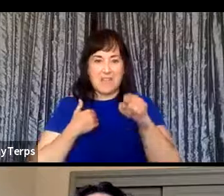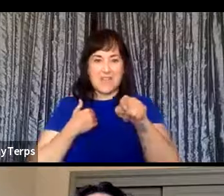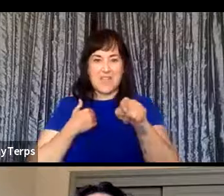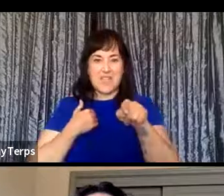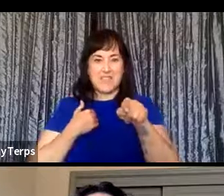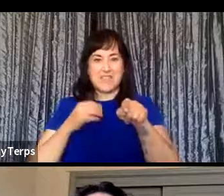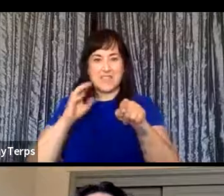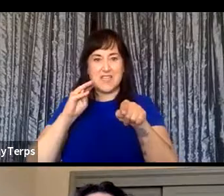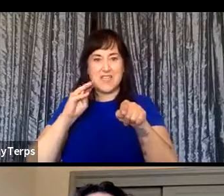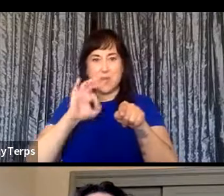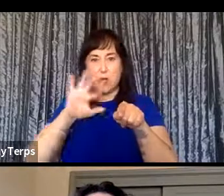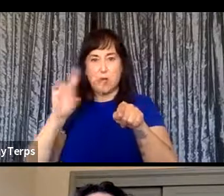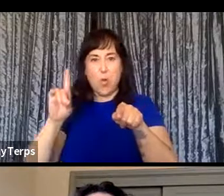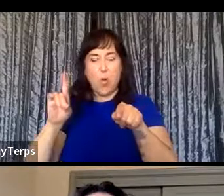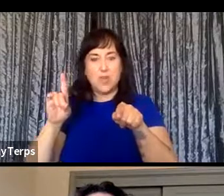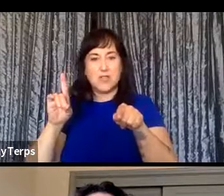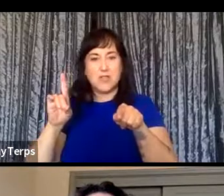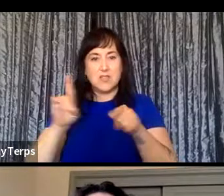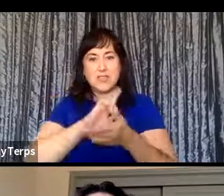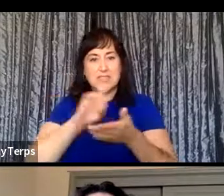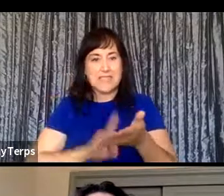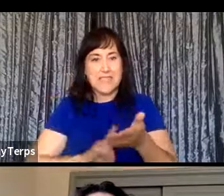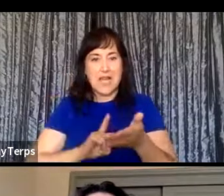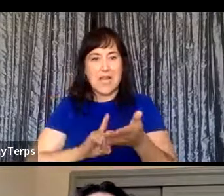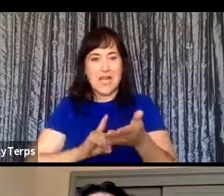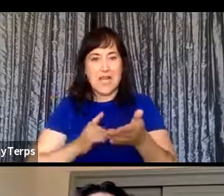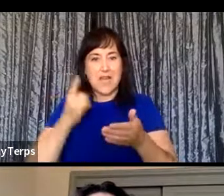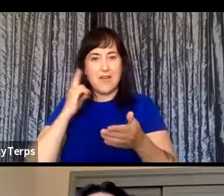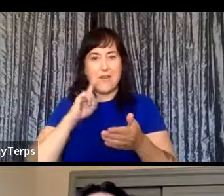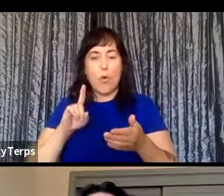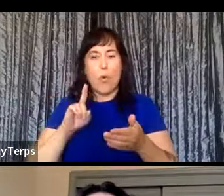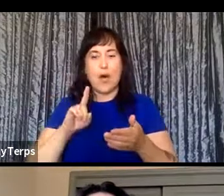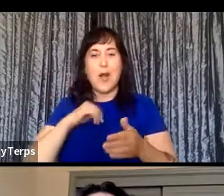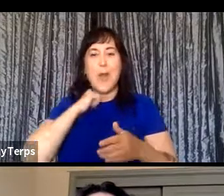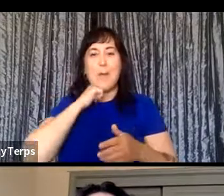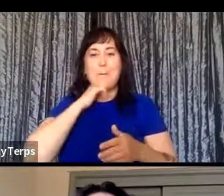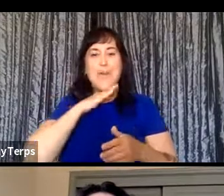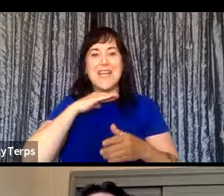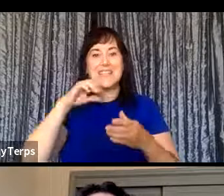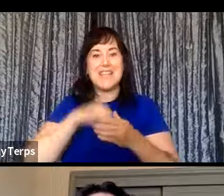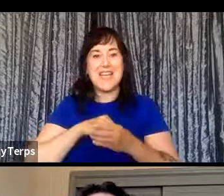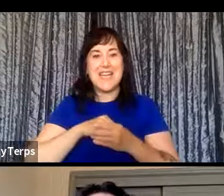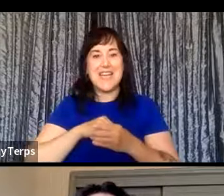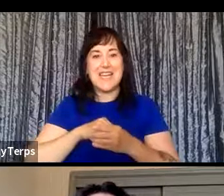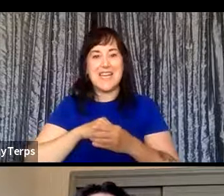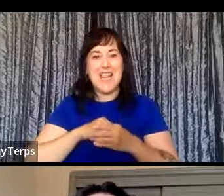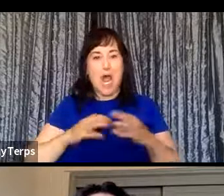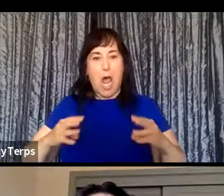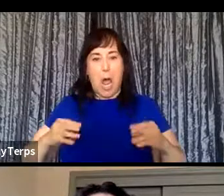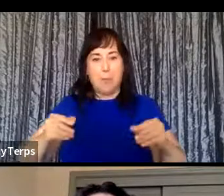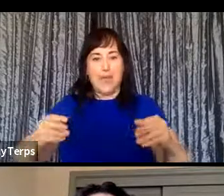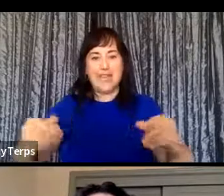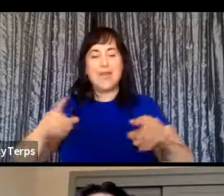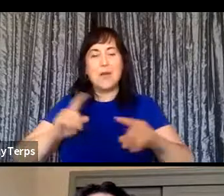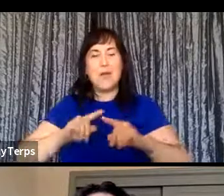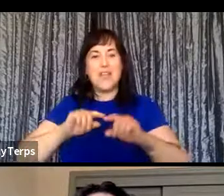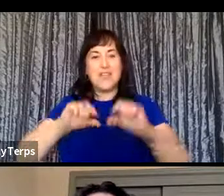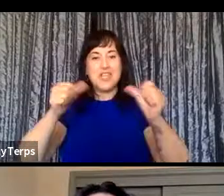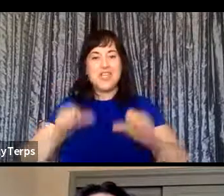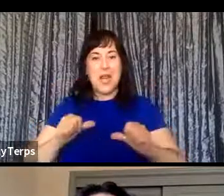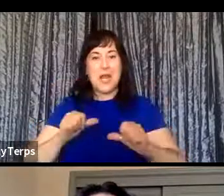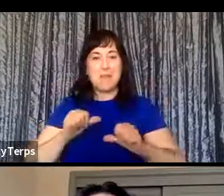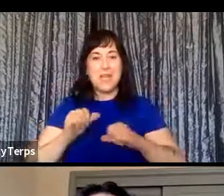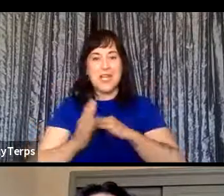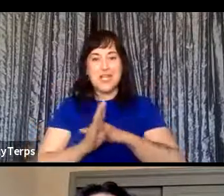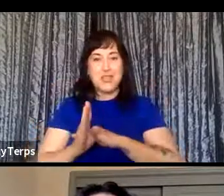actually designed for pigs in a blanket, but it's shaped like sharks. I